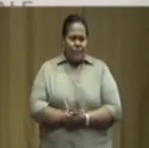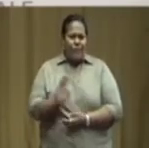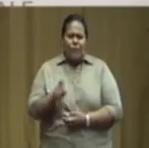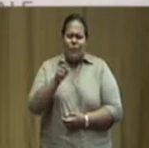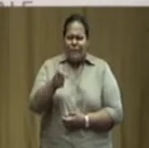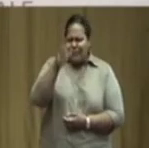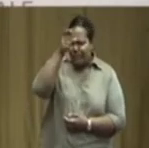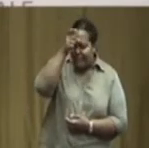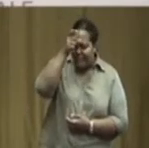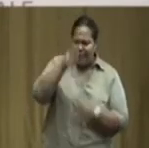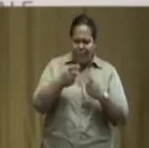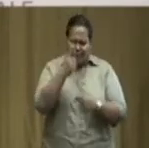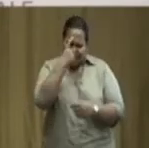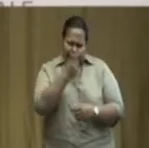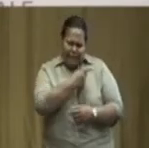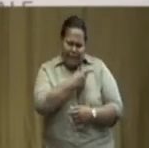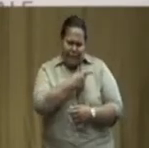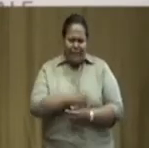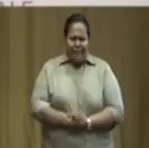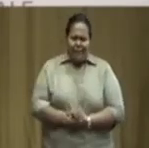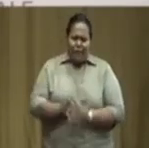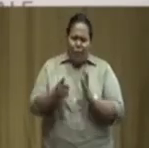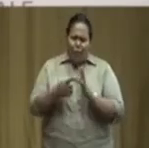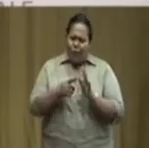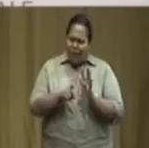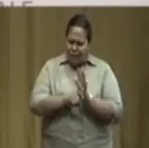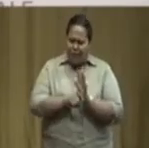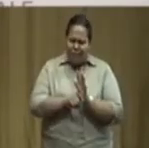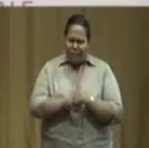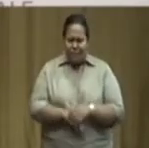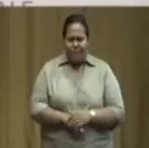of the idea that we might have to implement OER into our teaching.